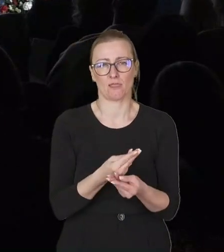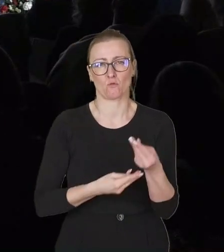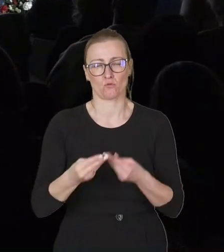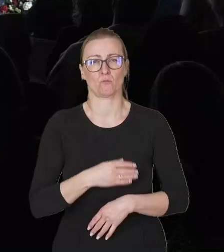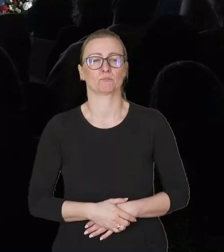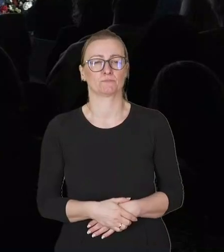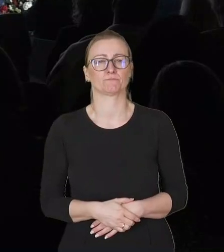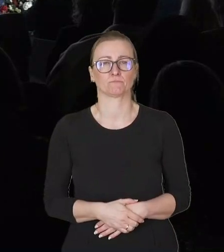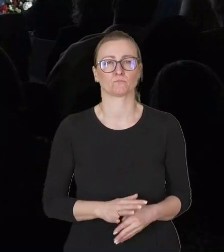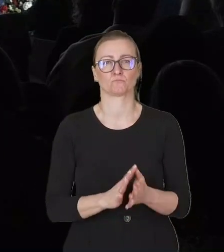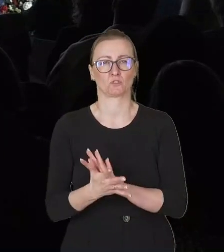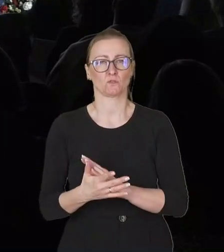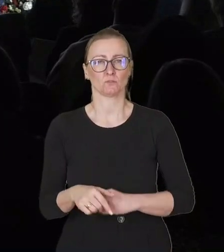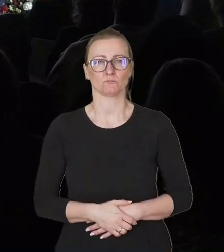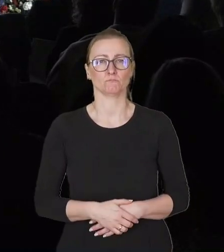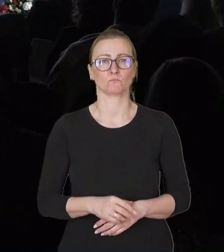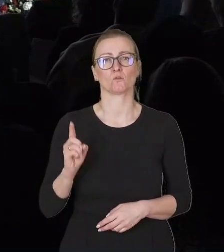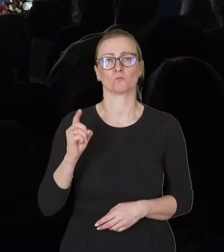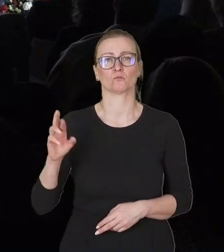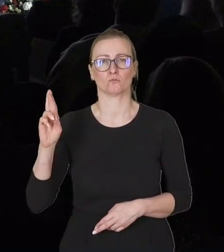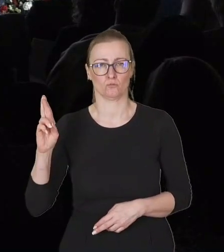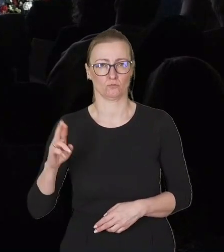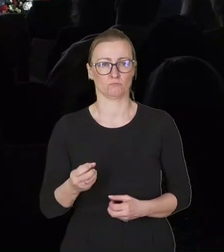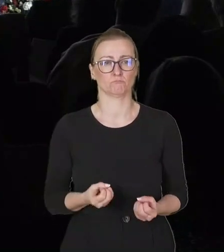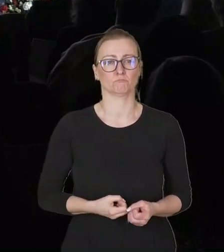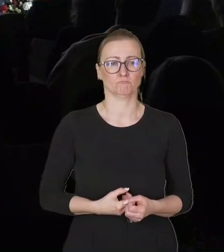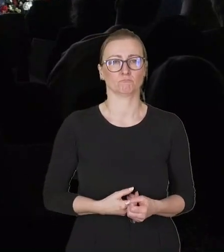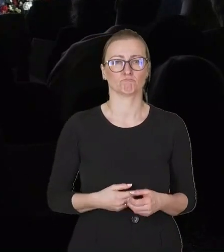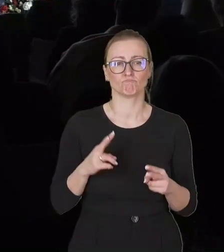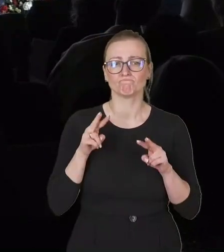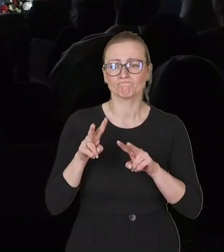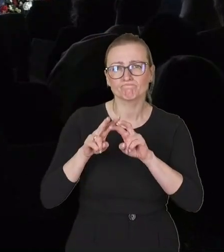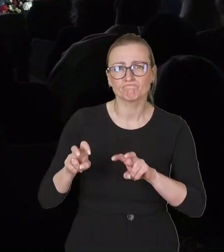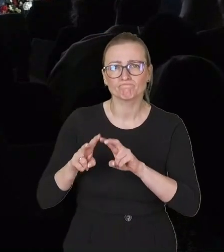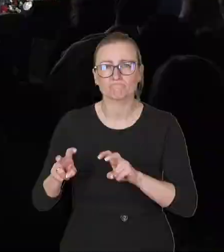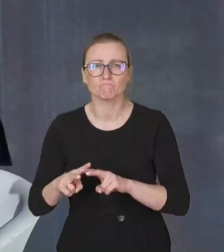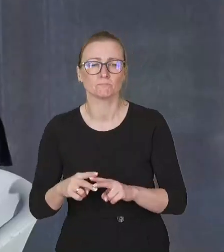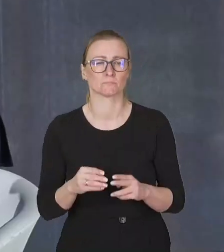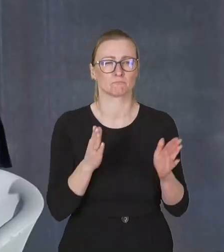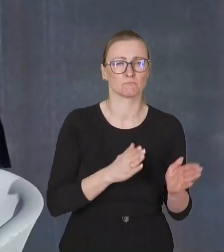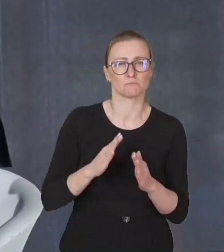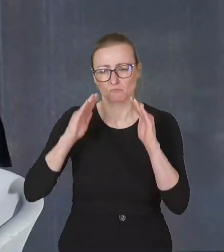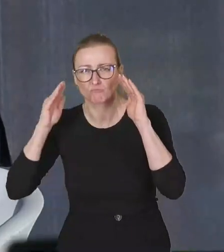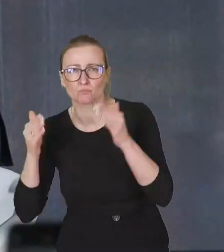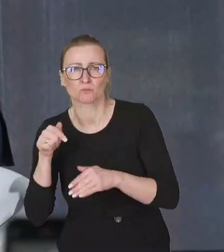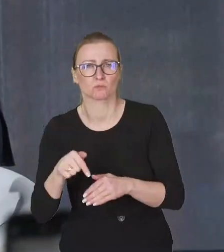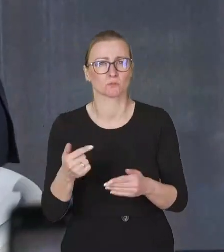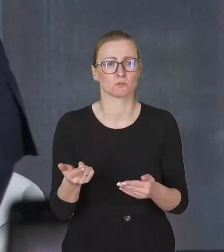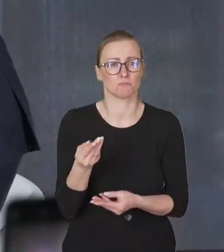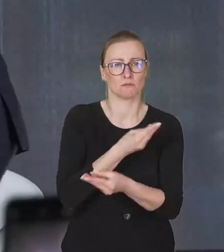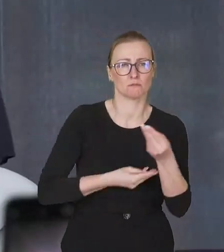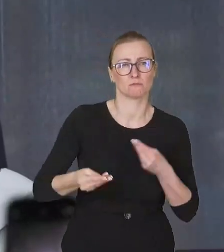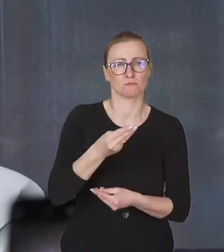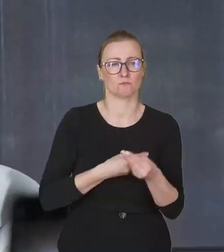specializes in the socio-economic development planning and the management of the EU structural funds. He's the author of the numerous publications